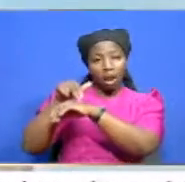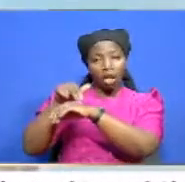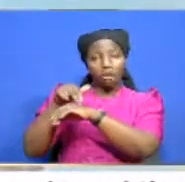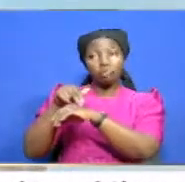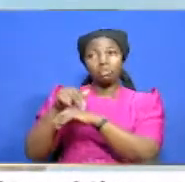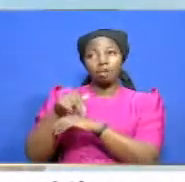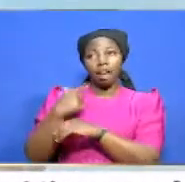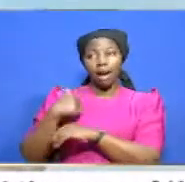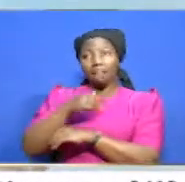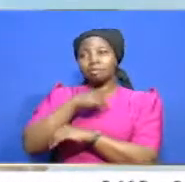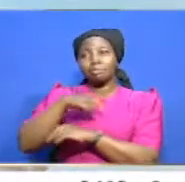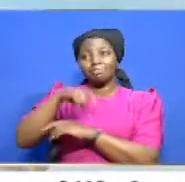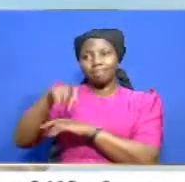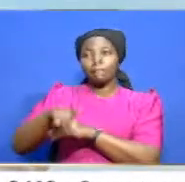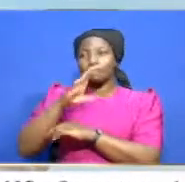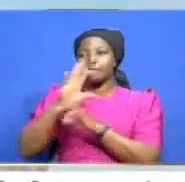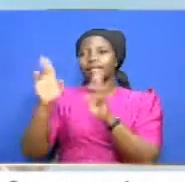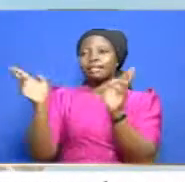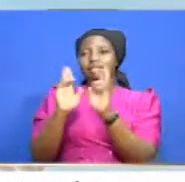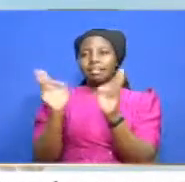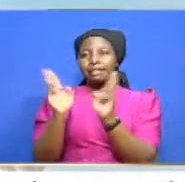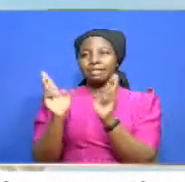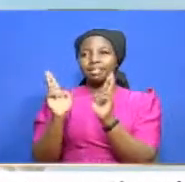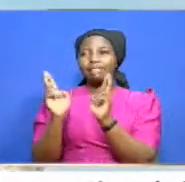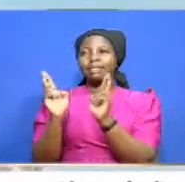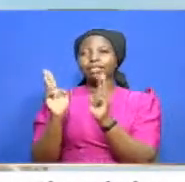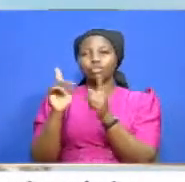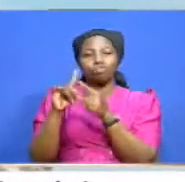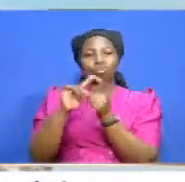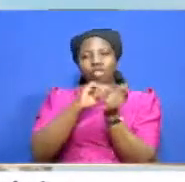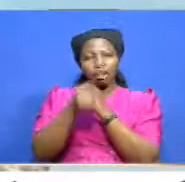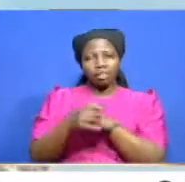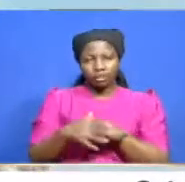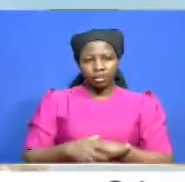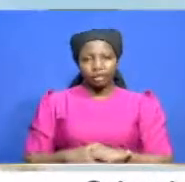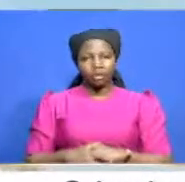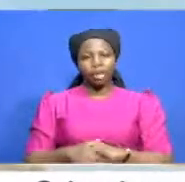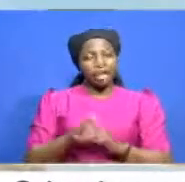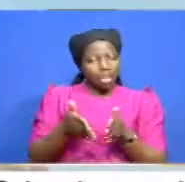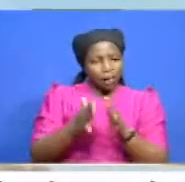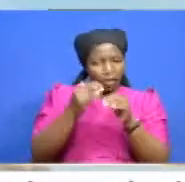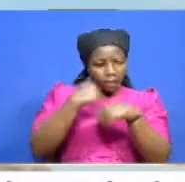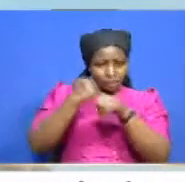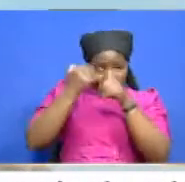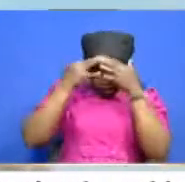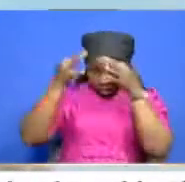ready to be very radical in the way we make decisions.